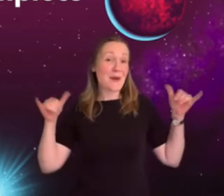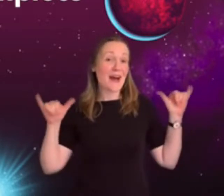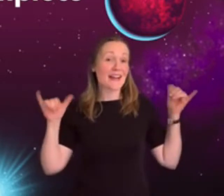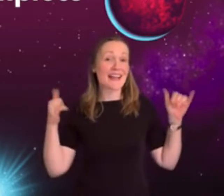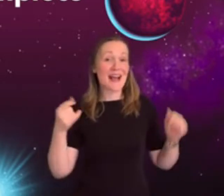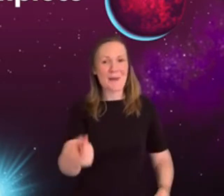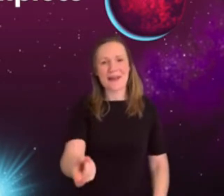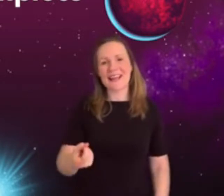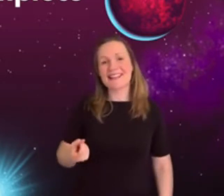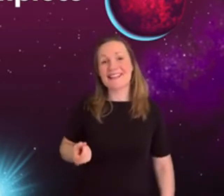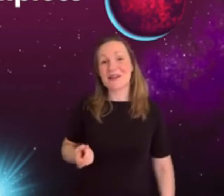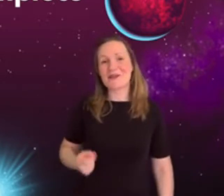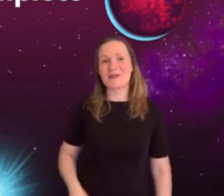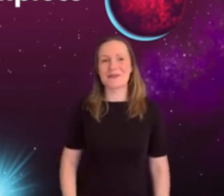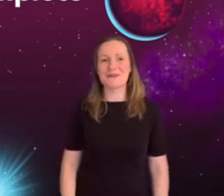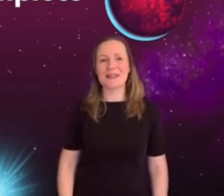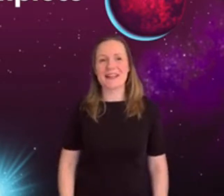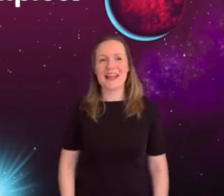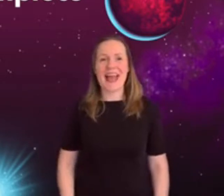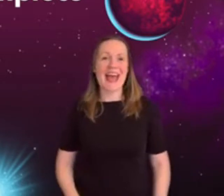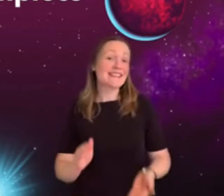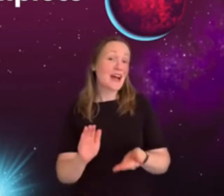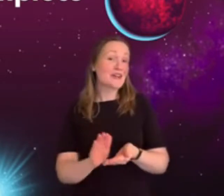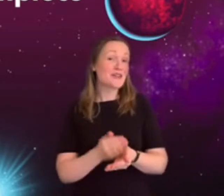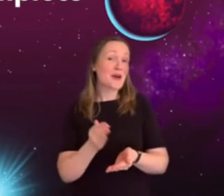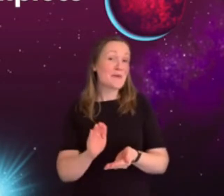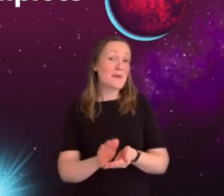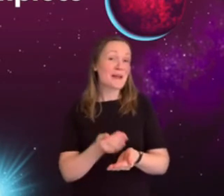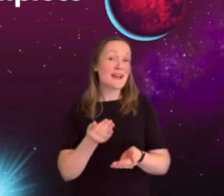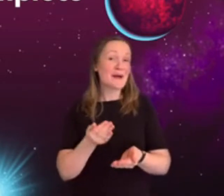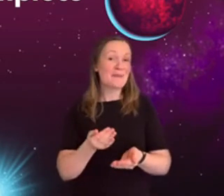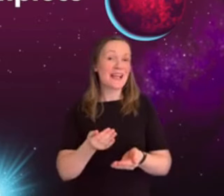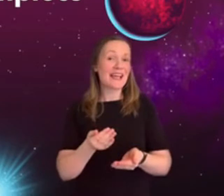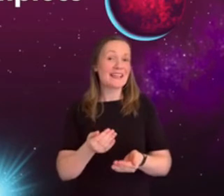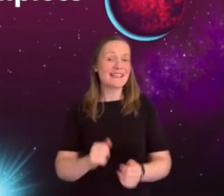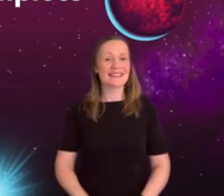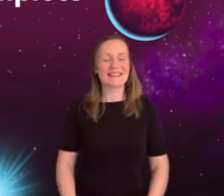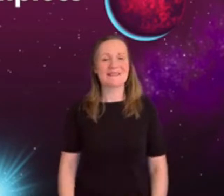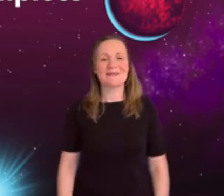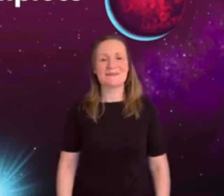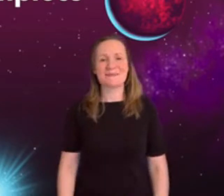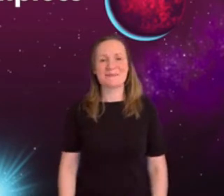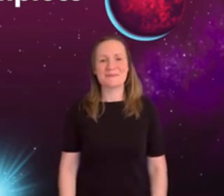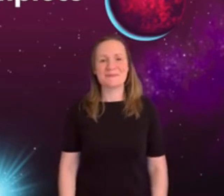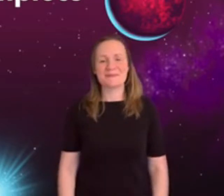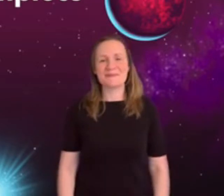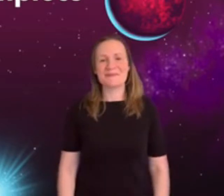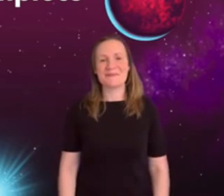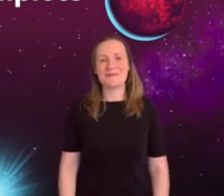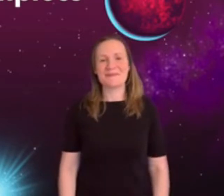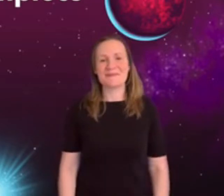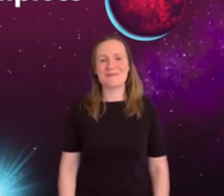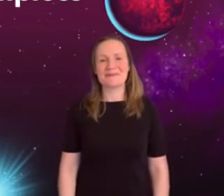There's a party coming soon, and our joy will be complete.